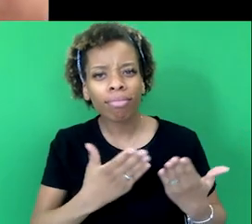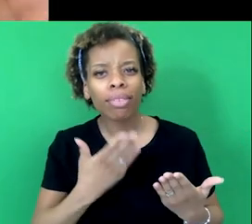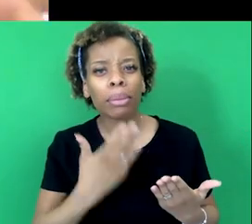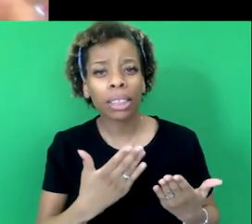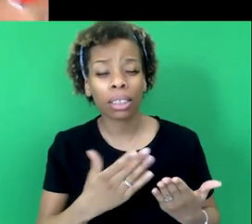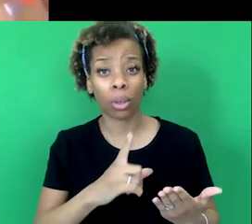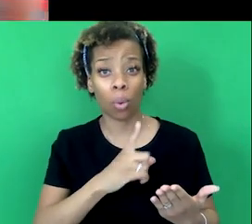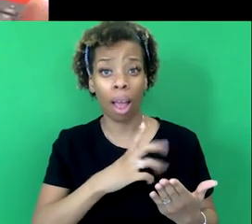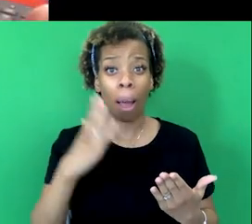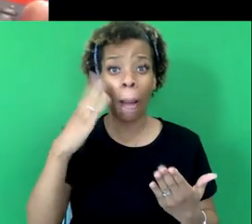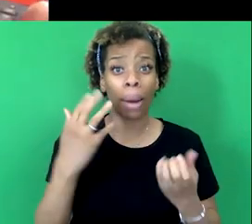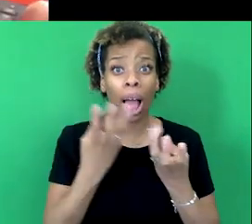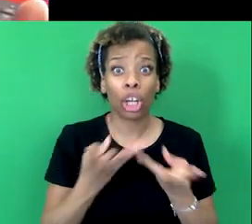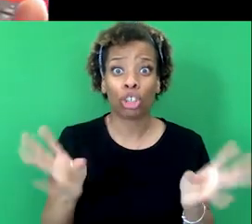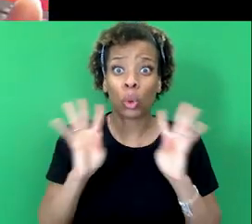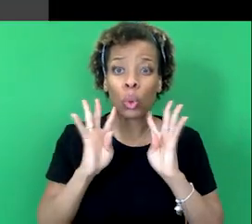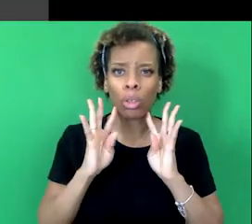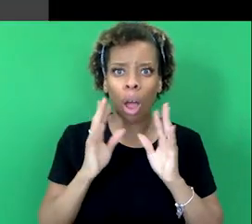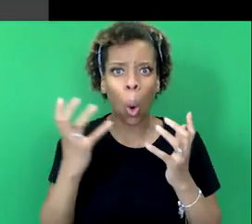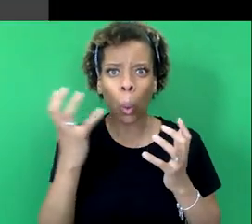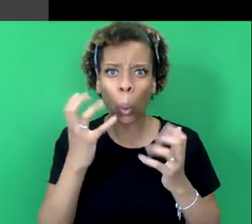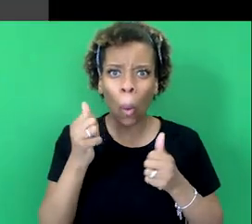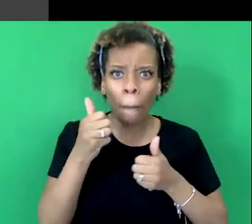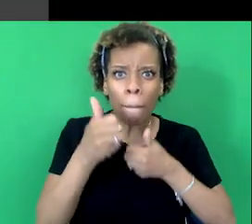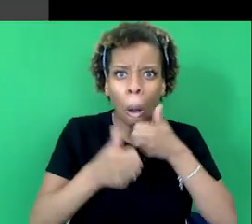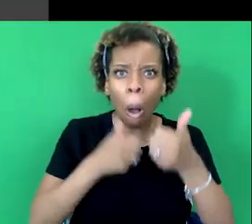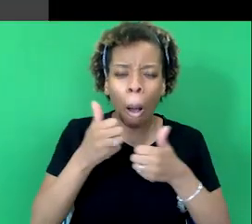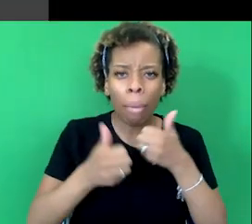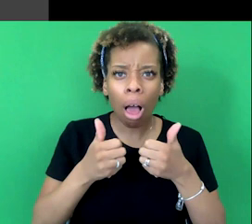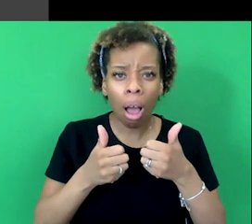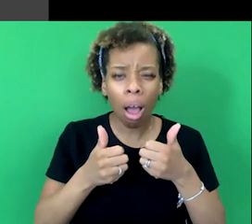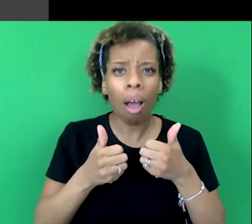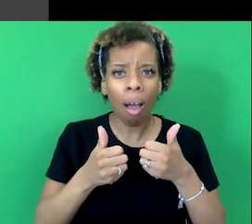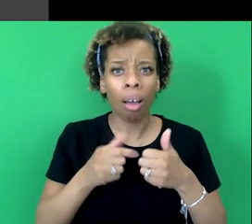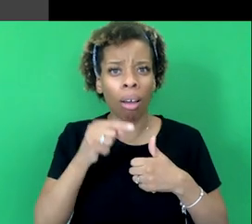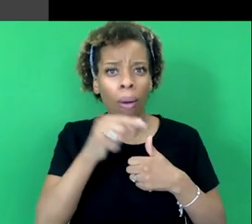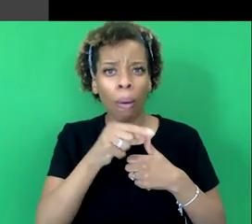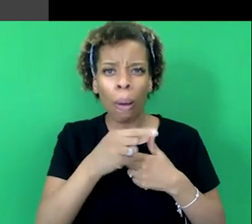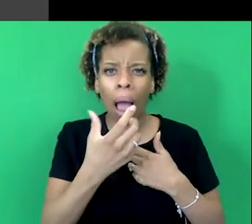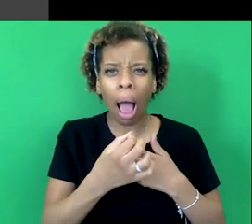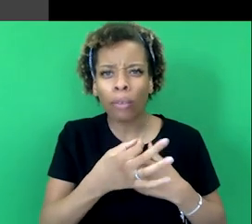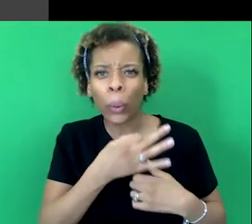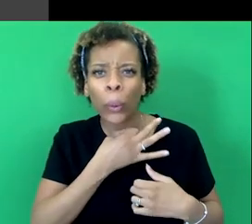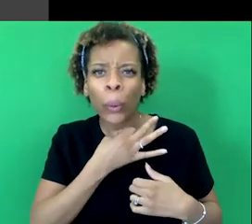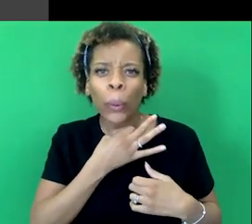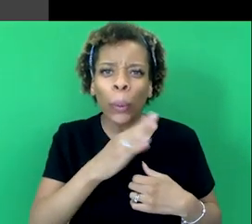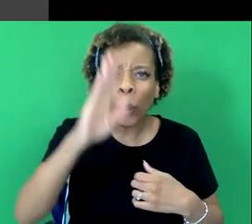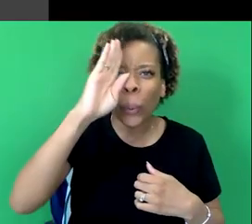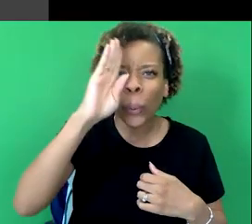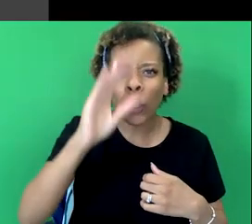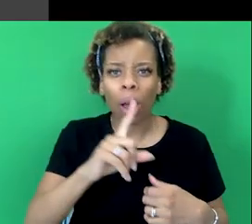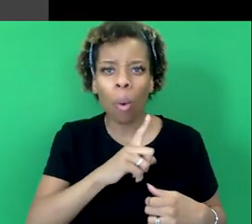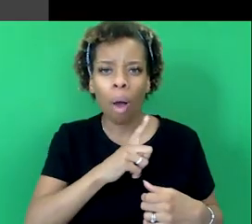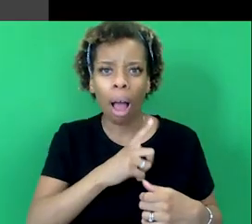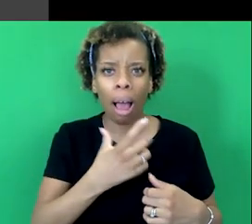Black Tudors has so much buzz around it, and yet it's walking that very fine line with the sort of anger and